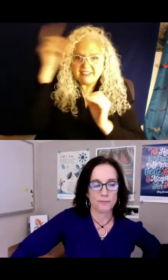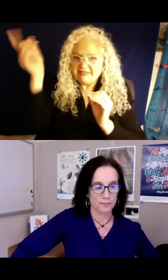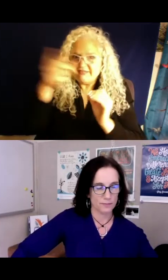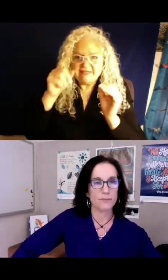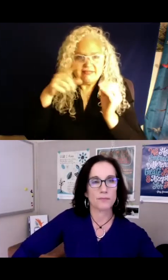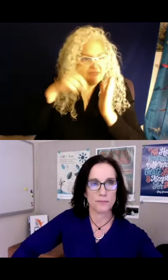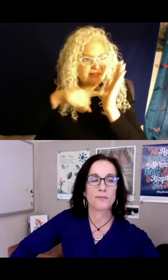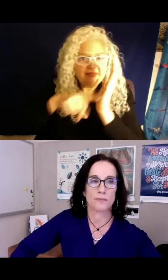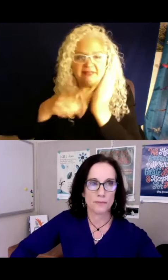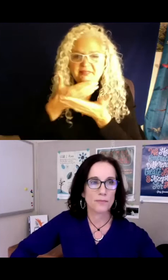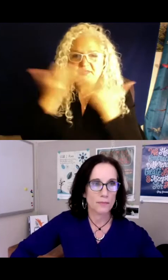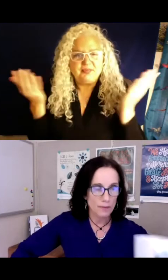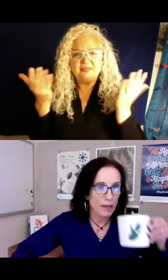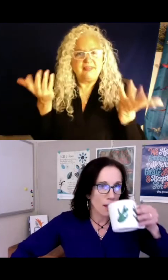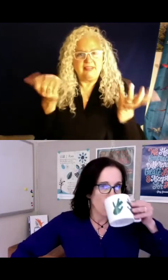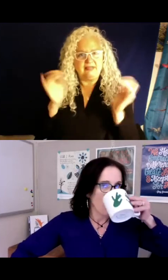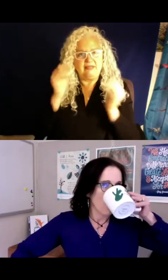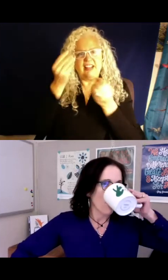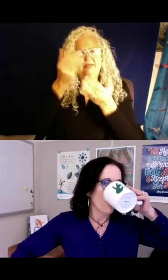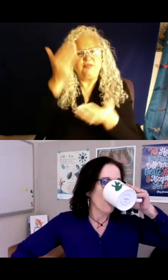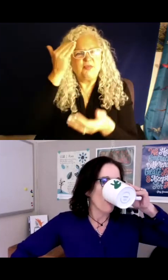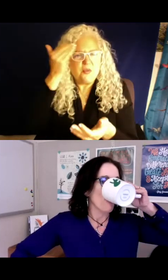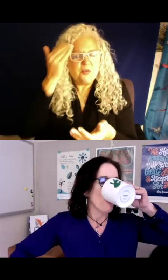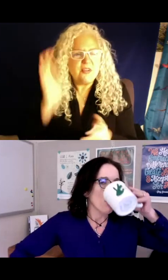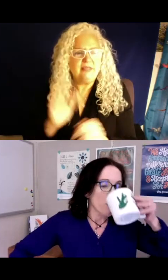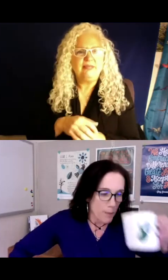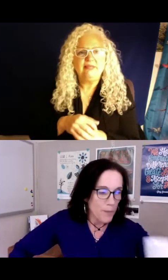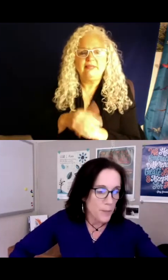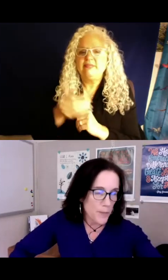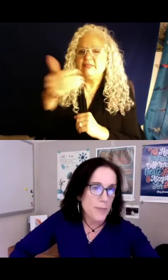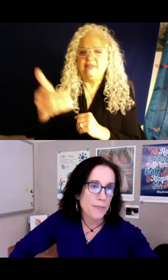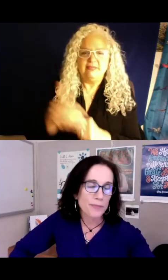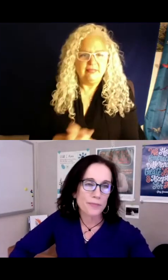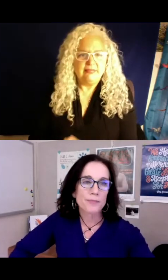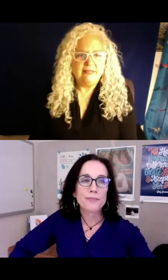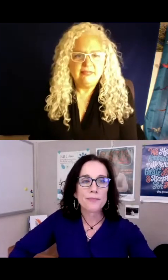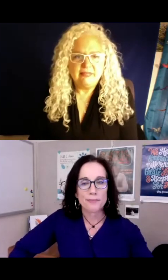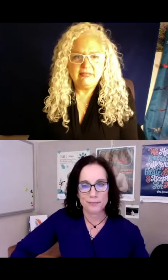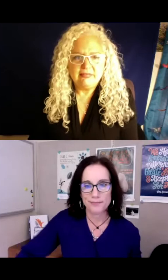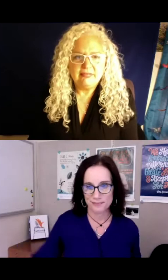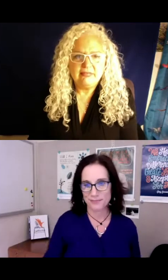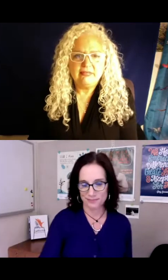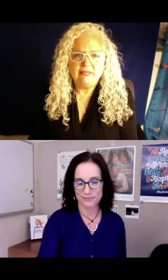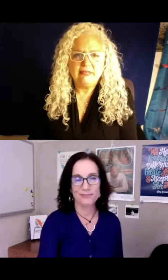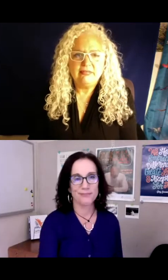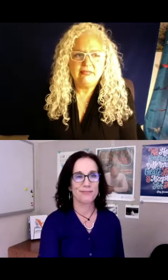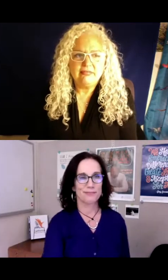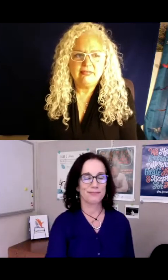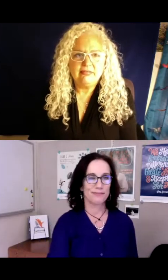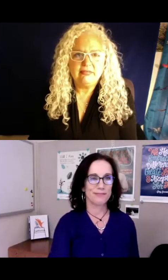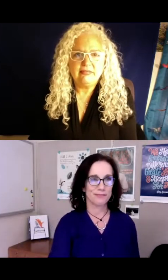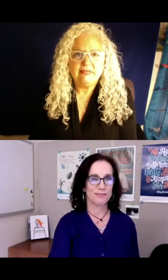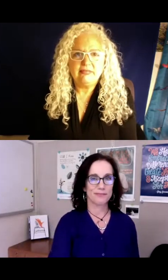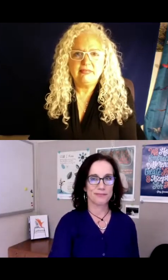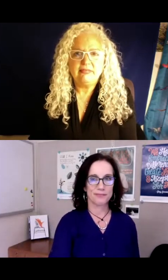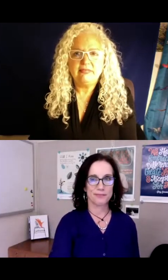hearing. They don't have, there's no research and no specific decibel level that would differentiate the two